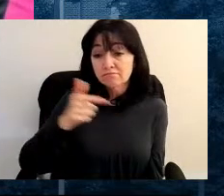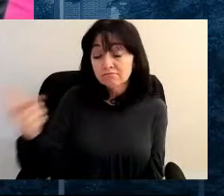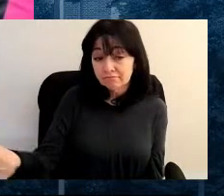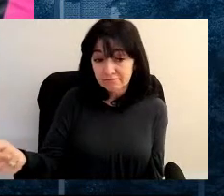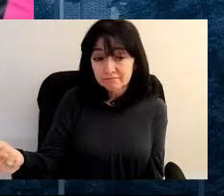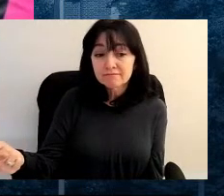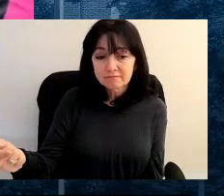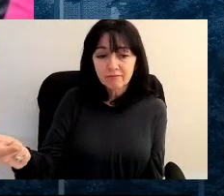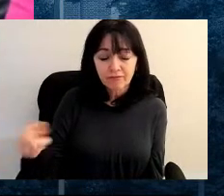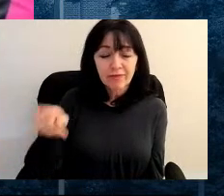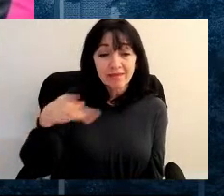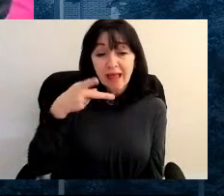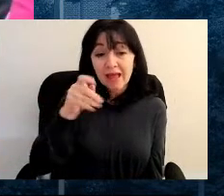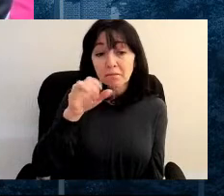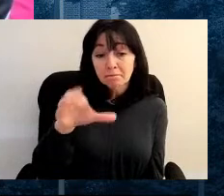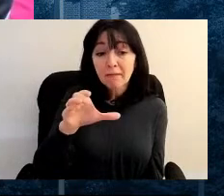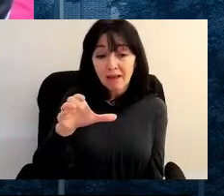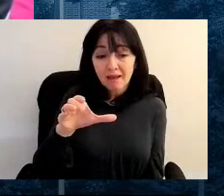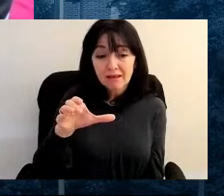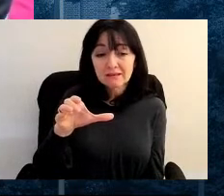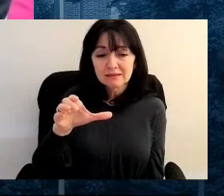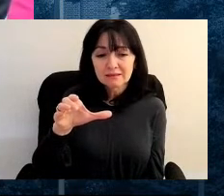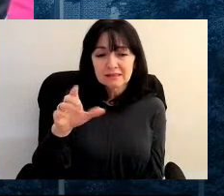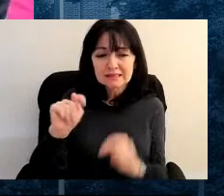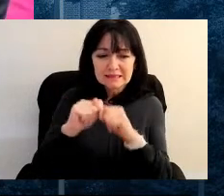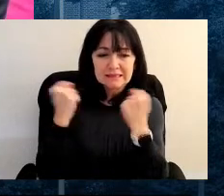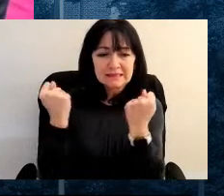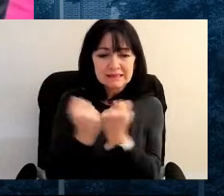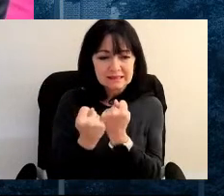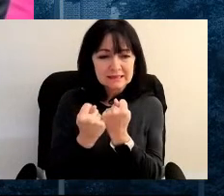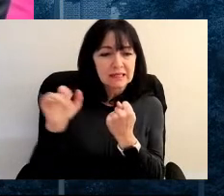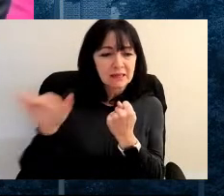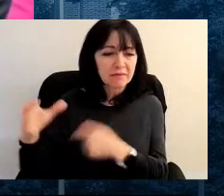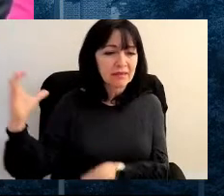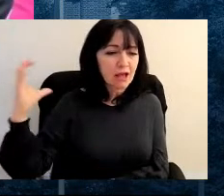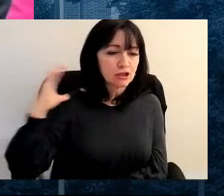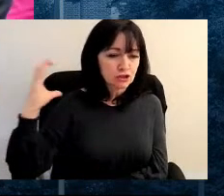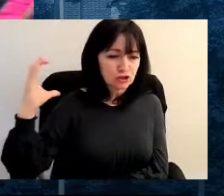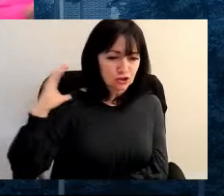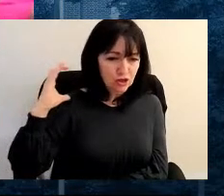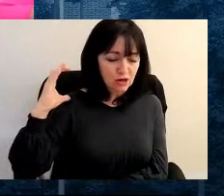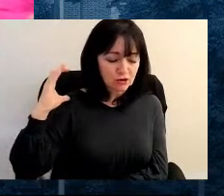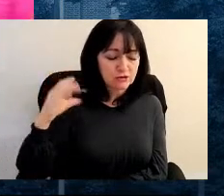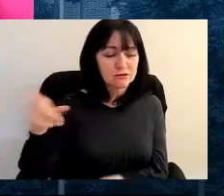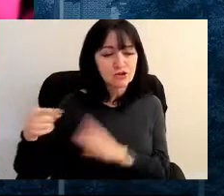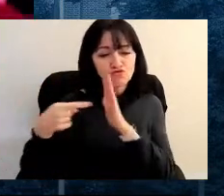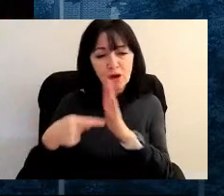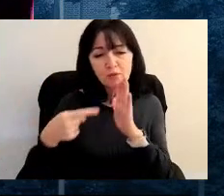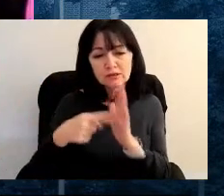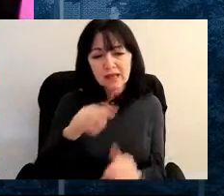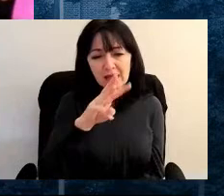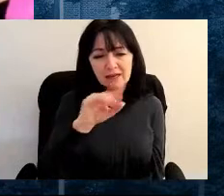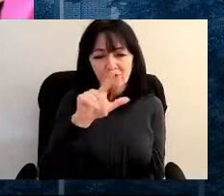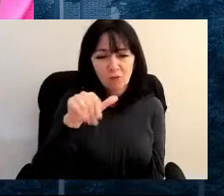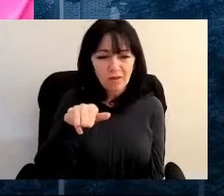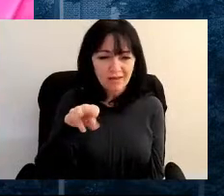of the PEC committee members, and that's the chair of the House Education Committee, Representative Williams.